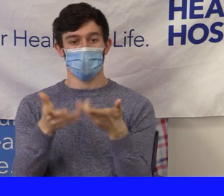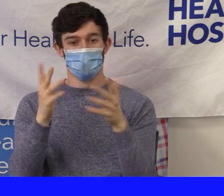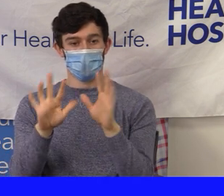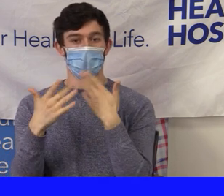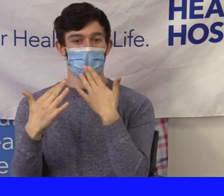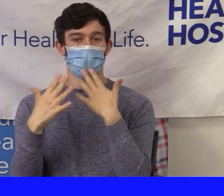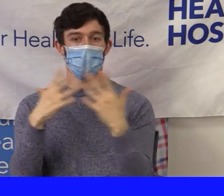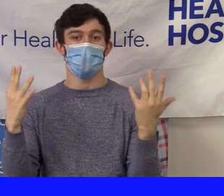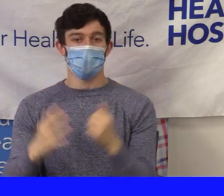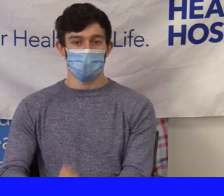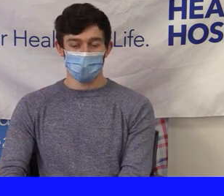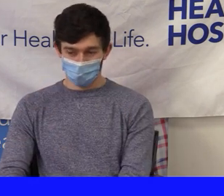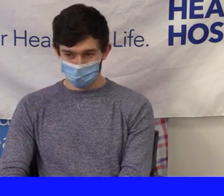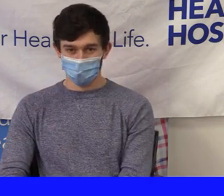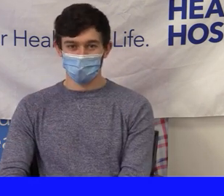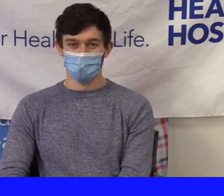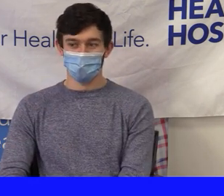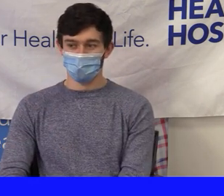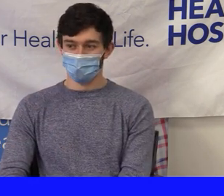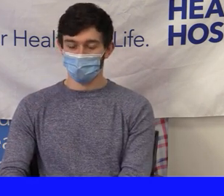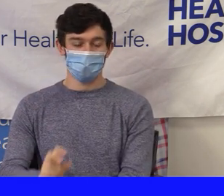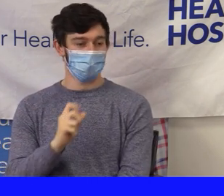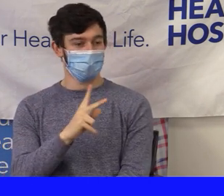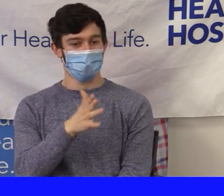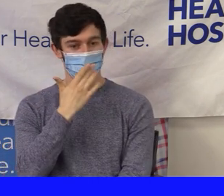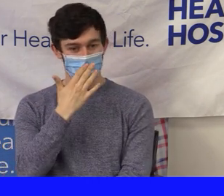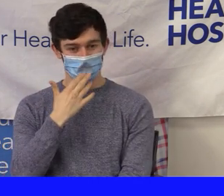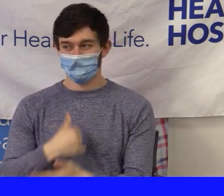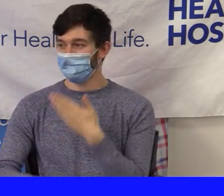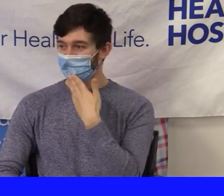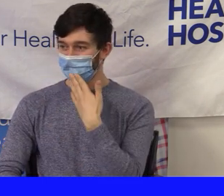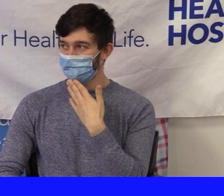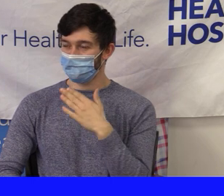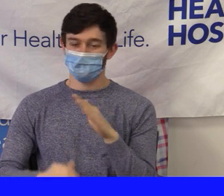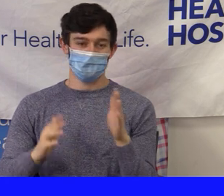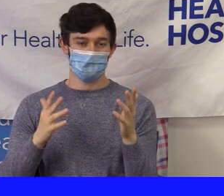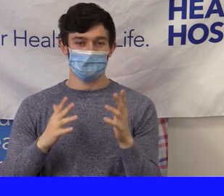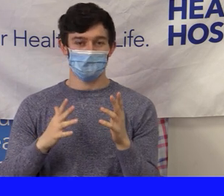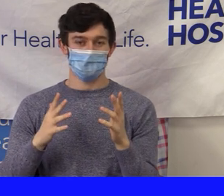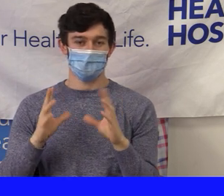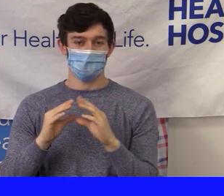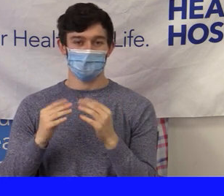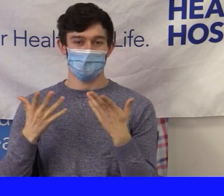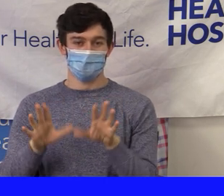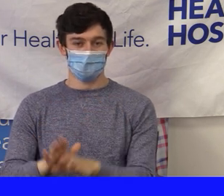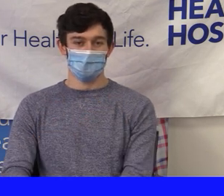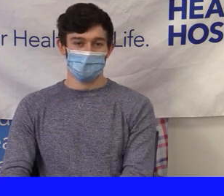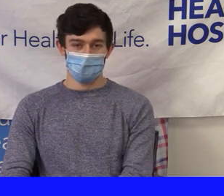Thank you, everyone. Bye. Thank you.